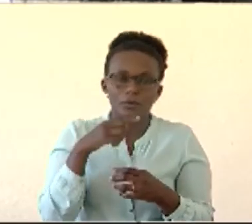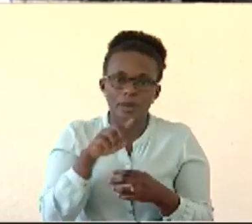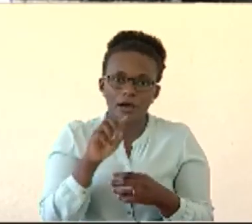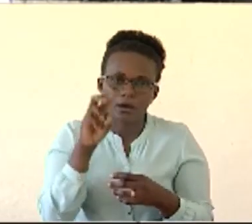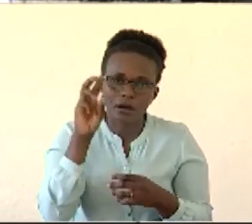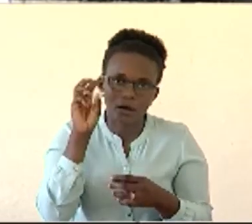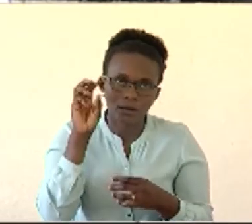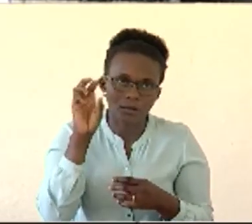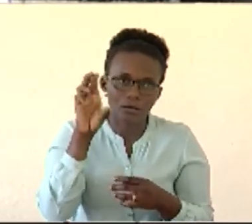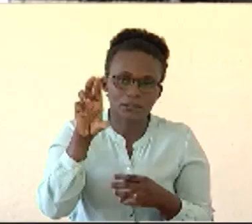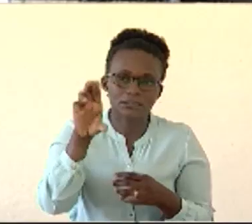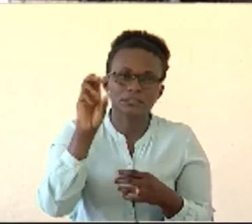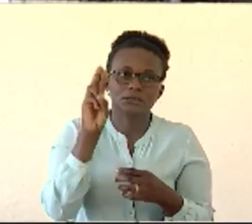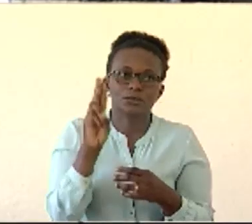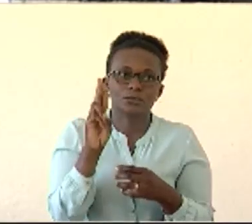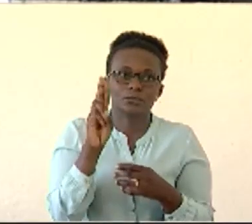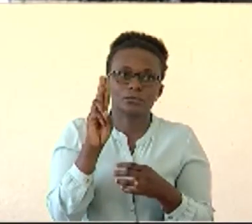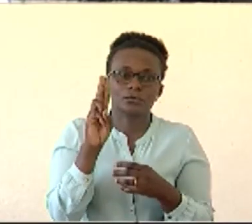but we are using